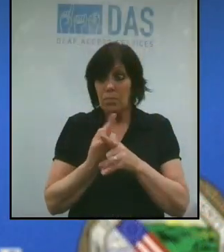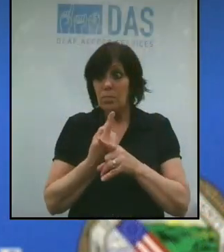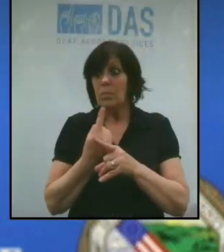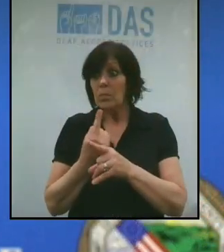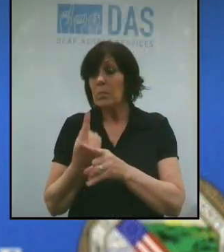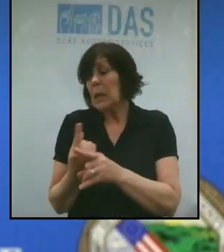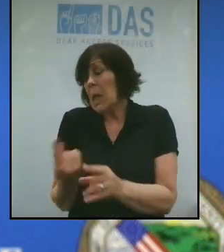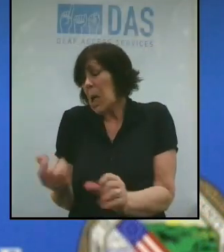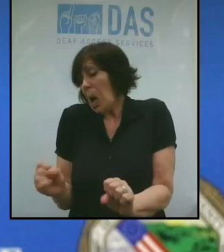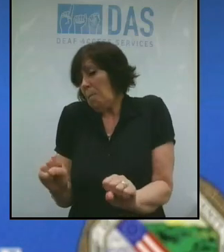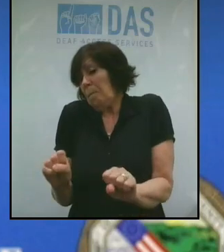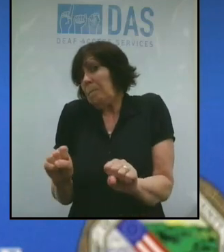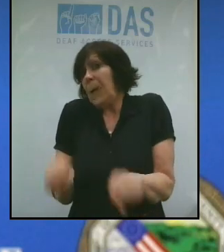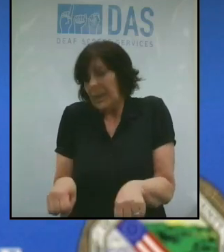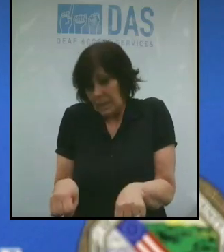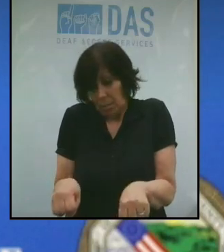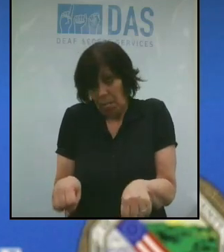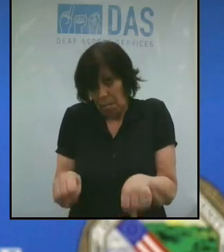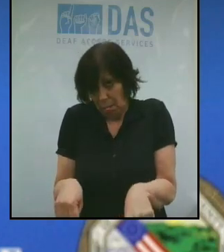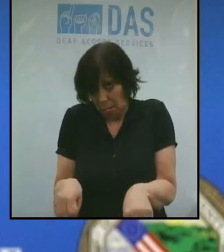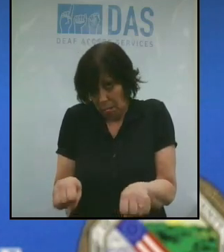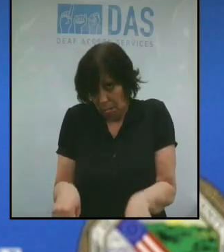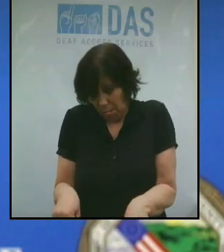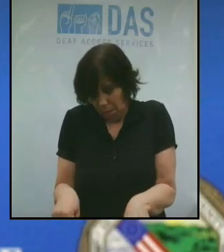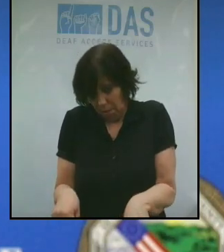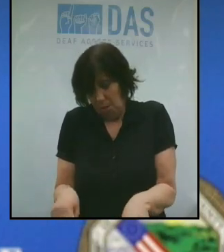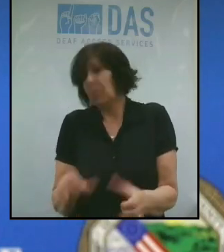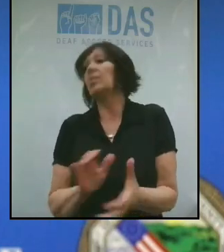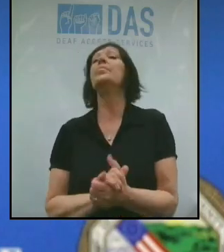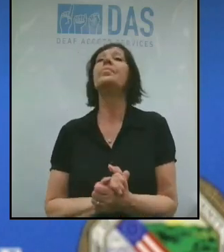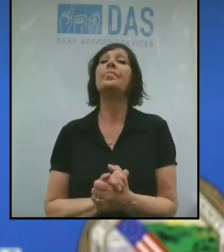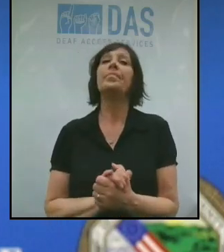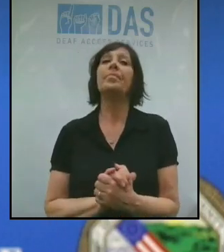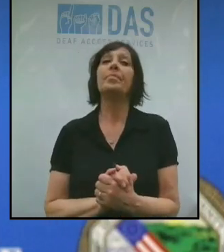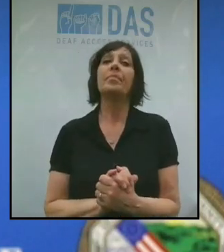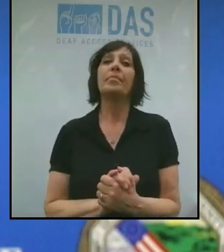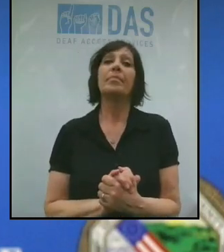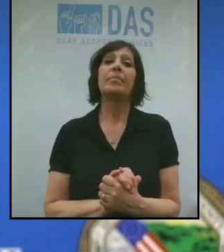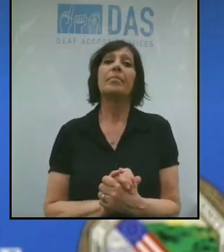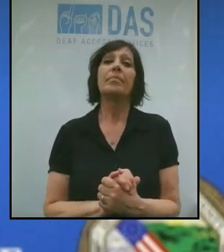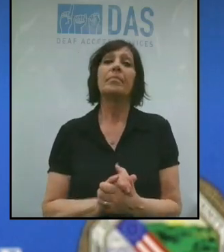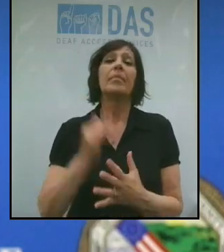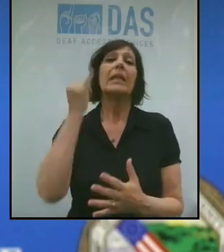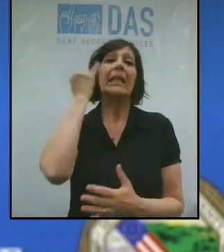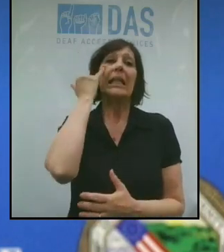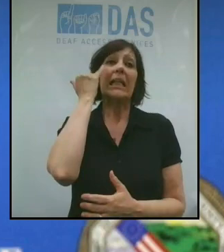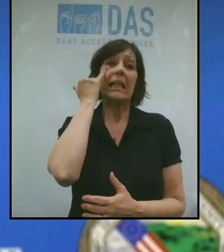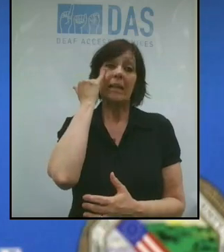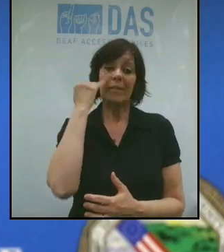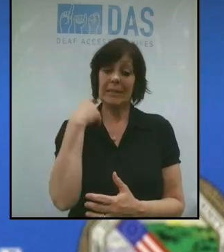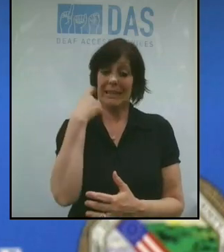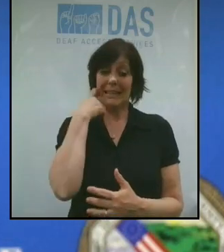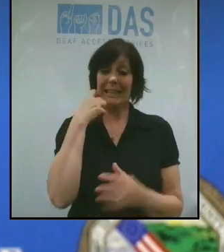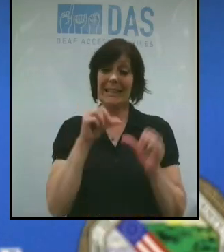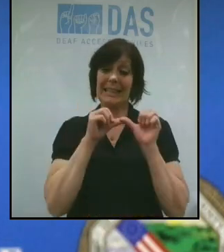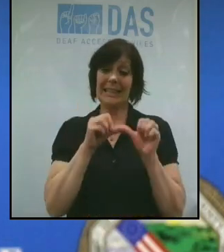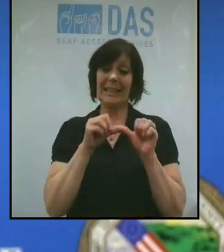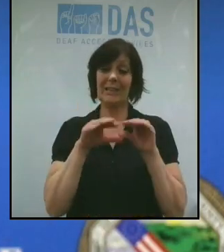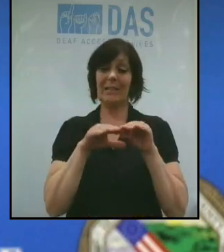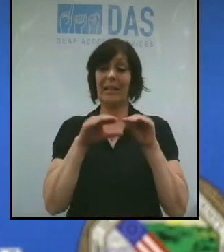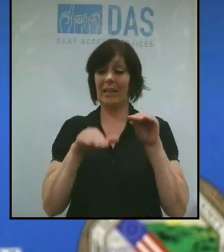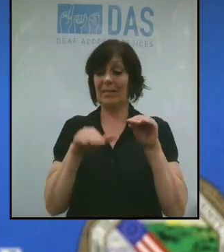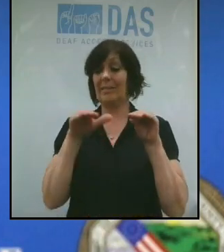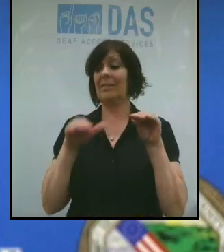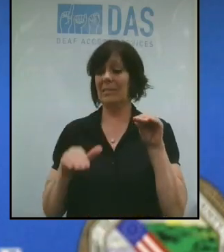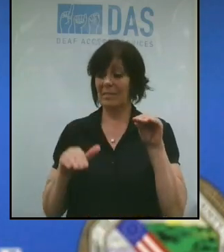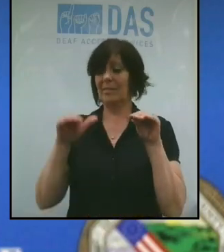then yes, we could reopen or have a date for reopening. If the most recent trend continues, in which we go up, down, up,